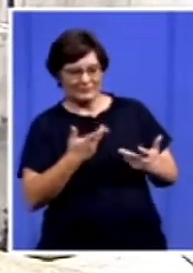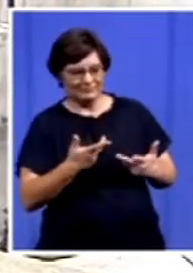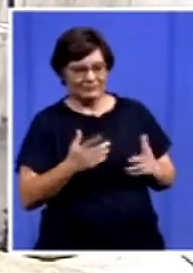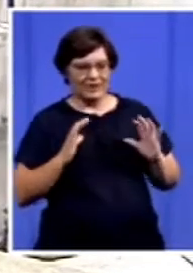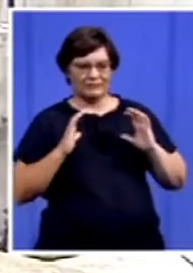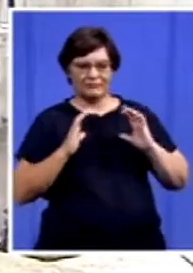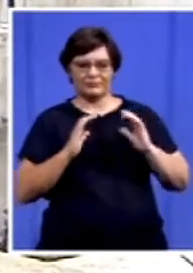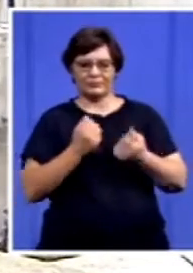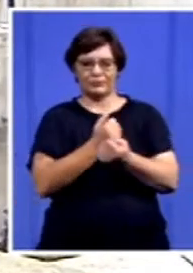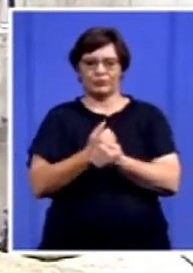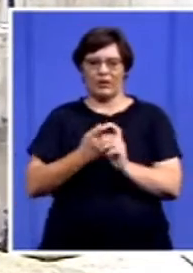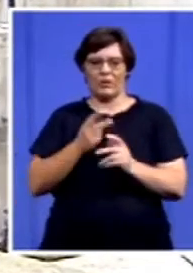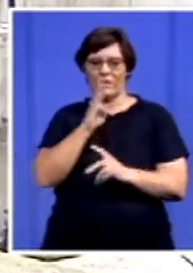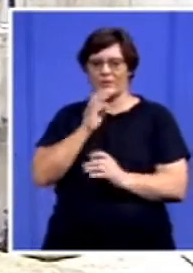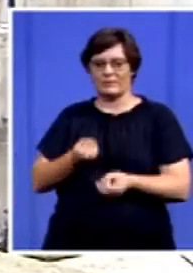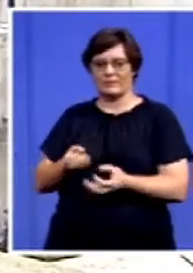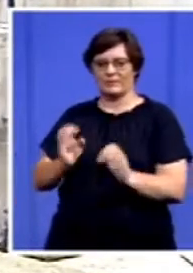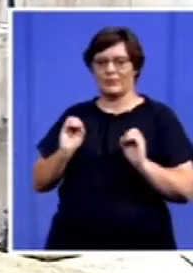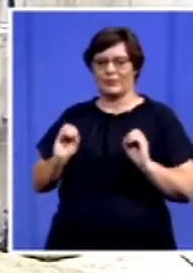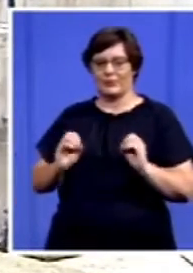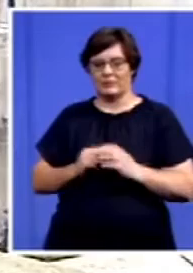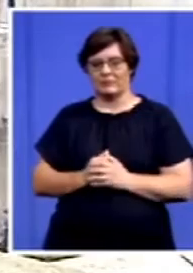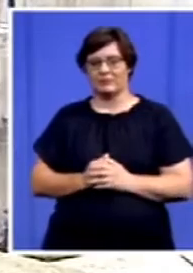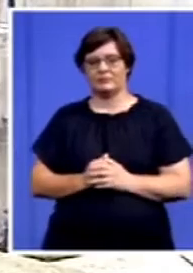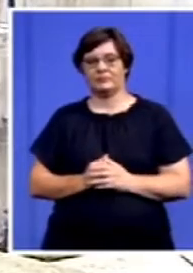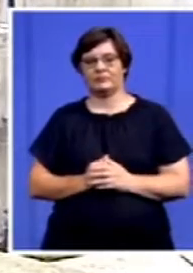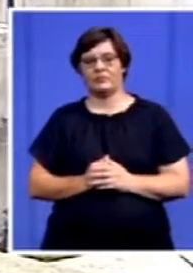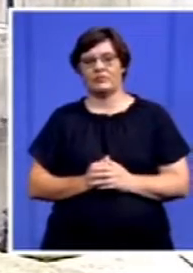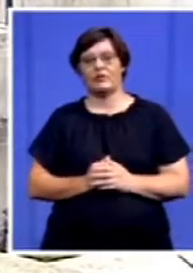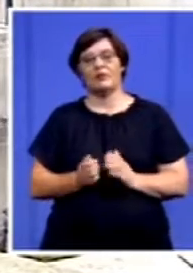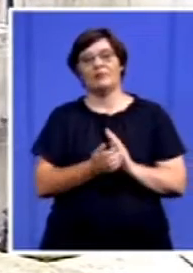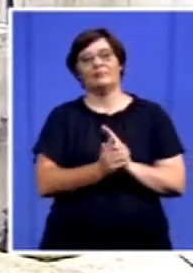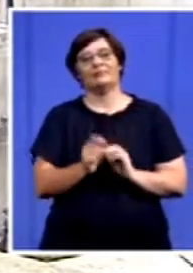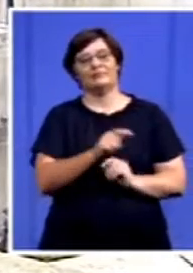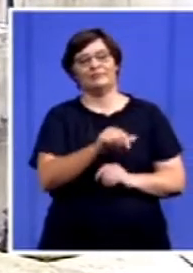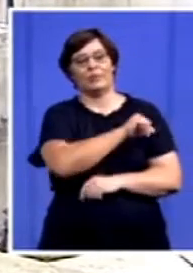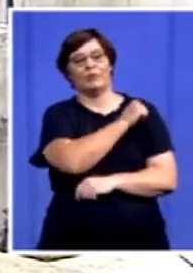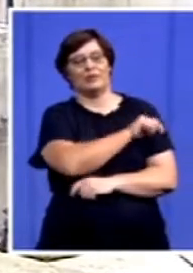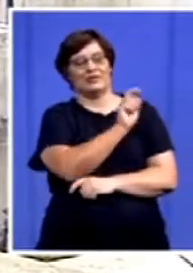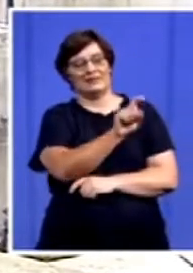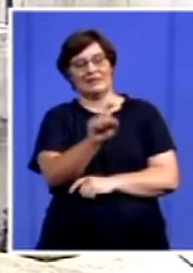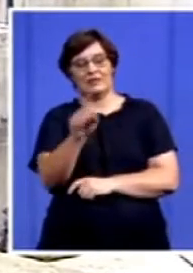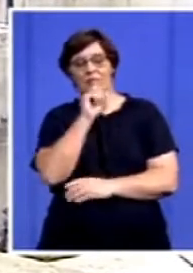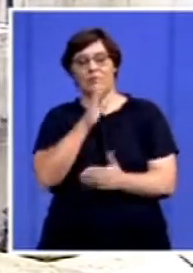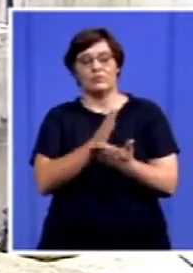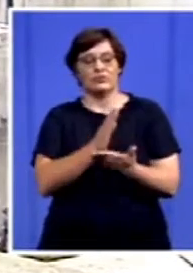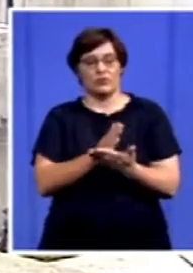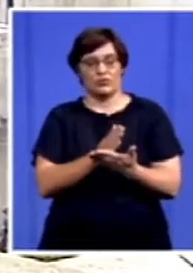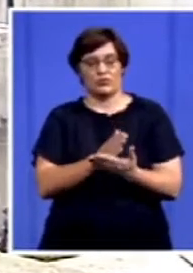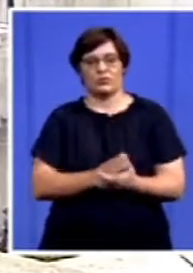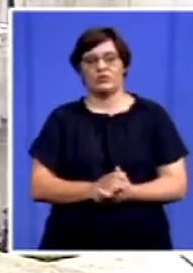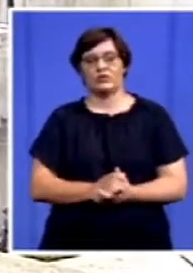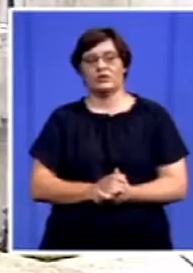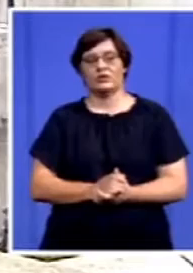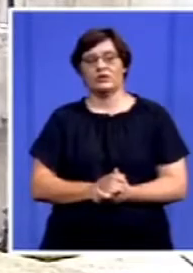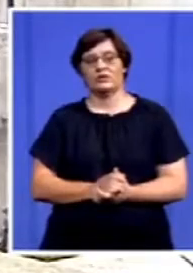Of course, that would have been then the competency of various municipalities to ensure that you have water tankers taken